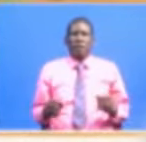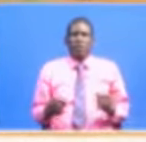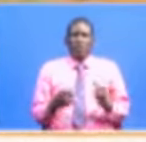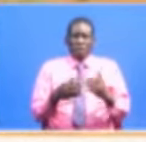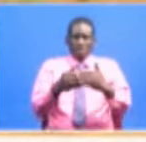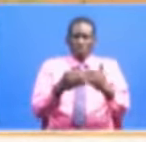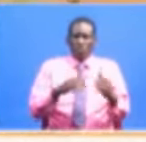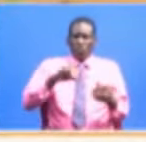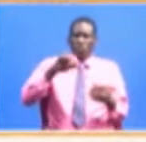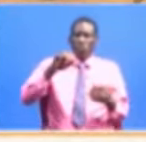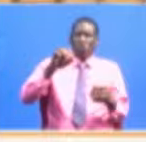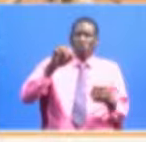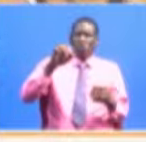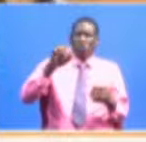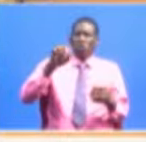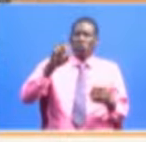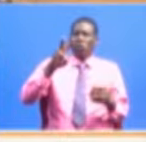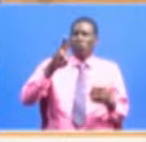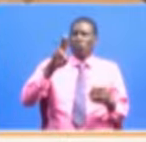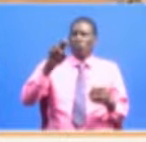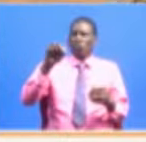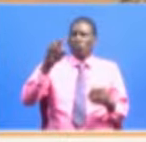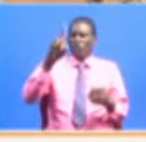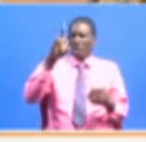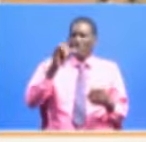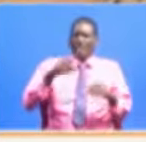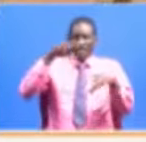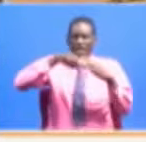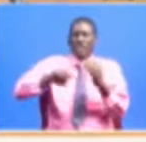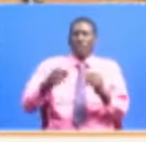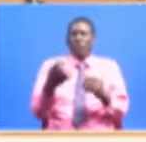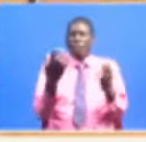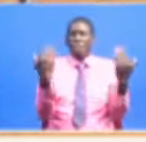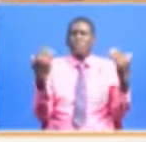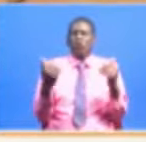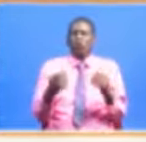Before Josephat Vundi redeemed Meru in the 41st minute.